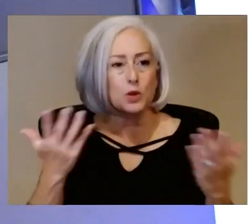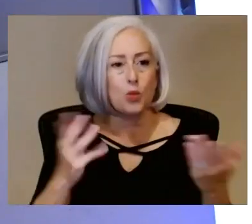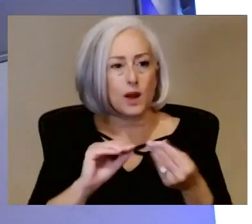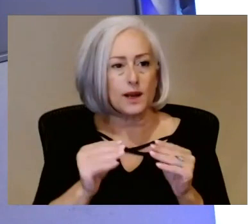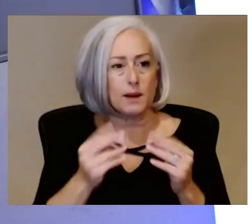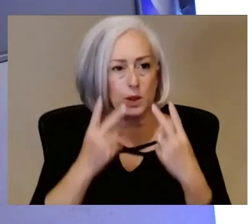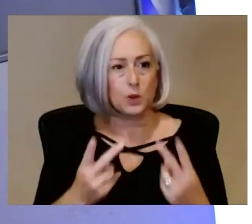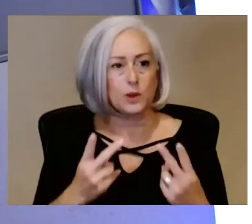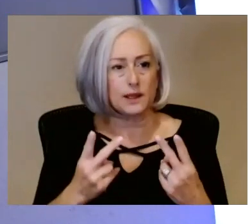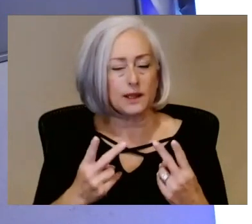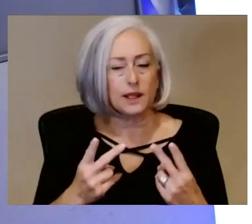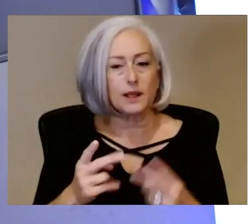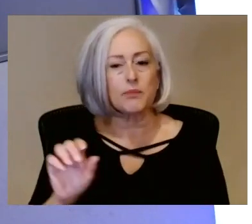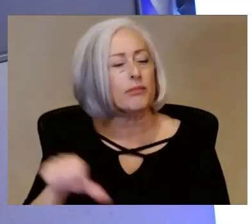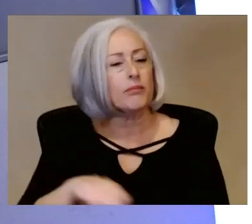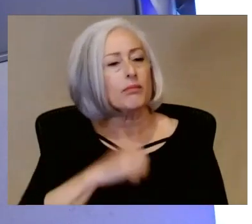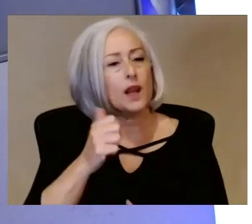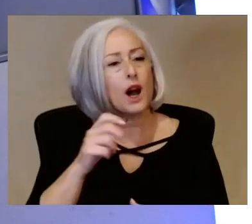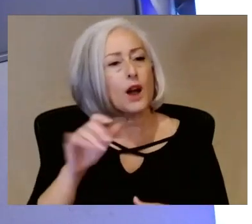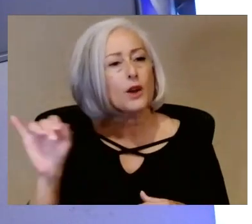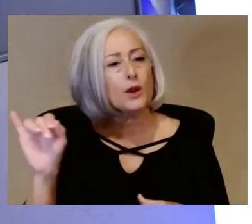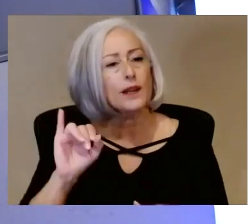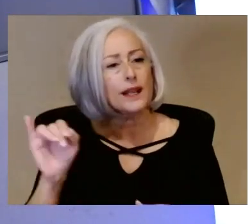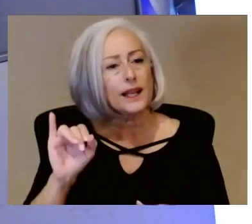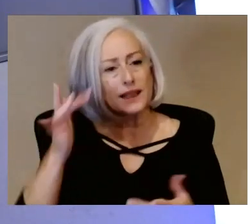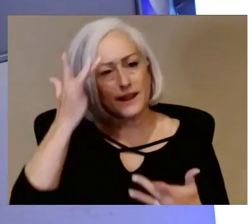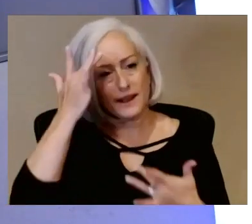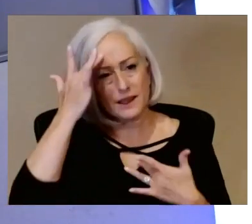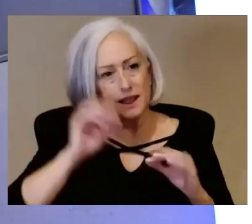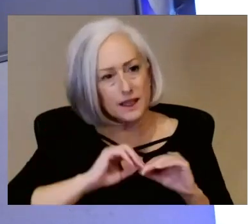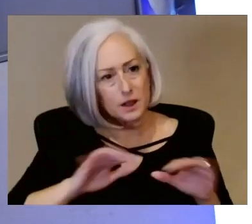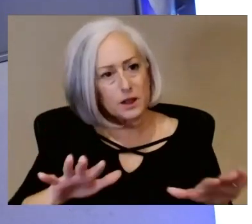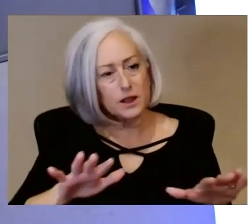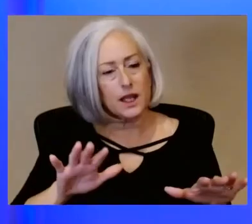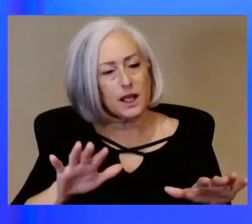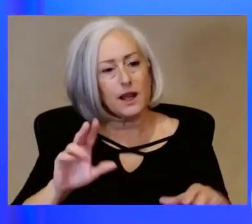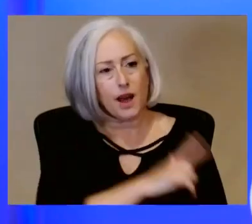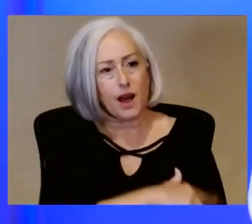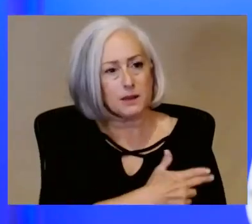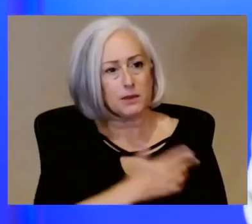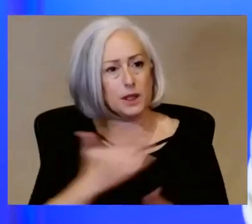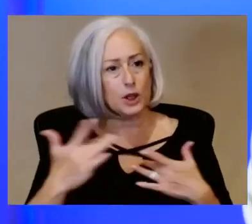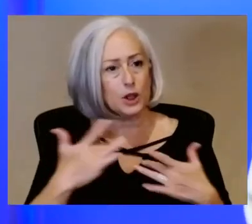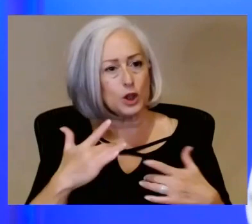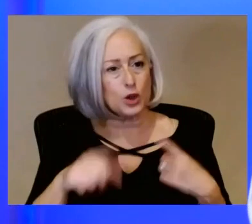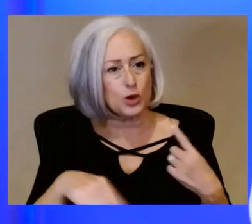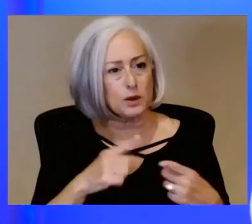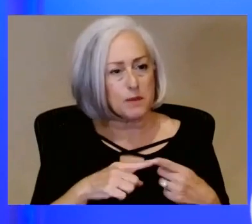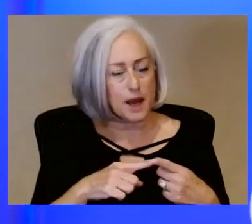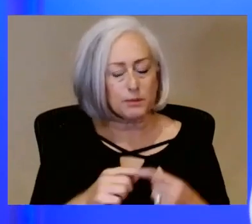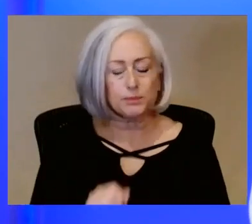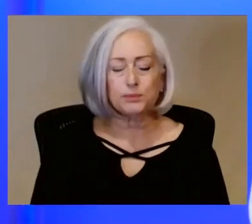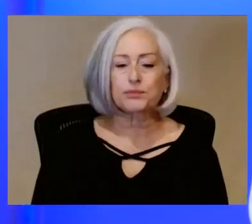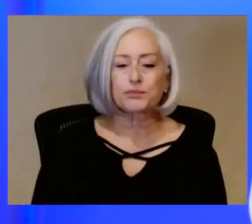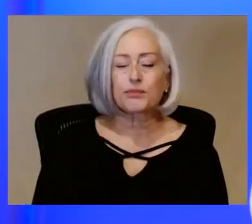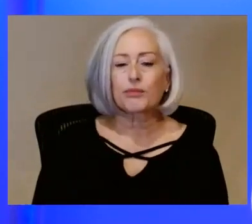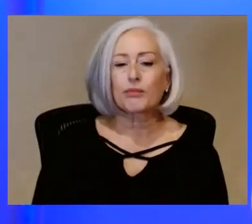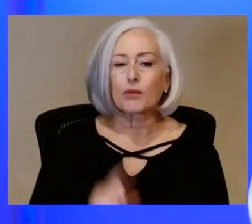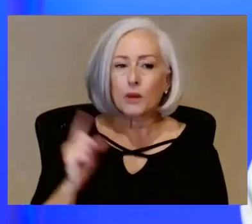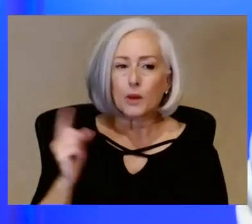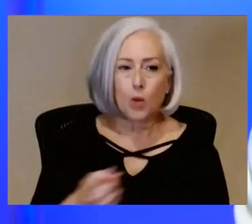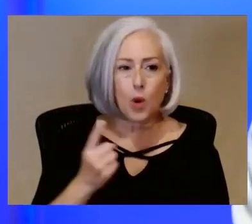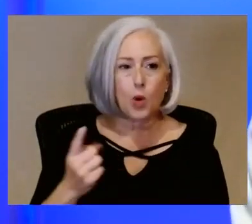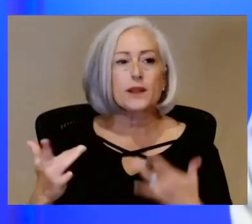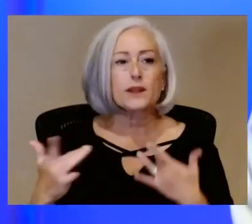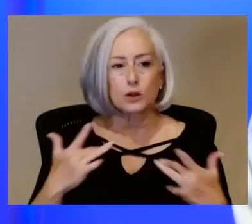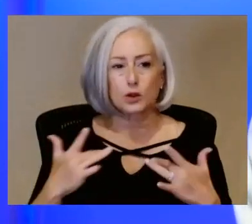diseases the hospital is concerned about in the Casey area or beyond? You know, I think we are always worried about those things. So I think